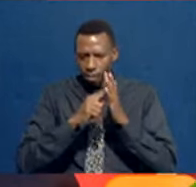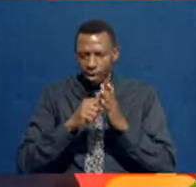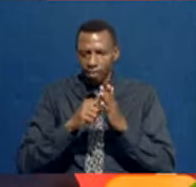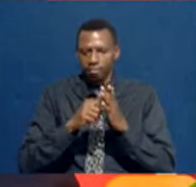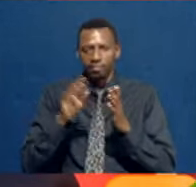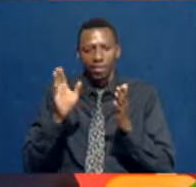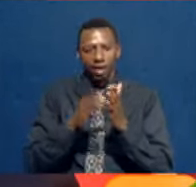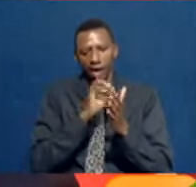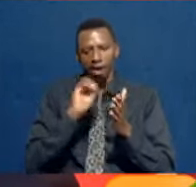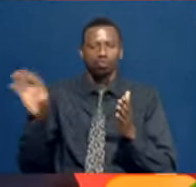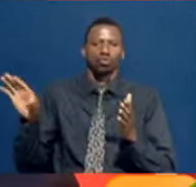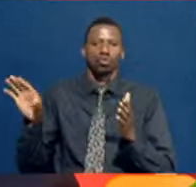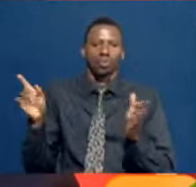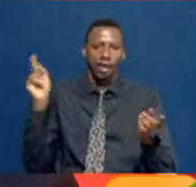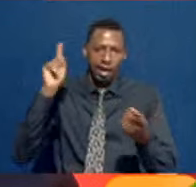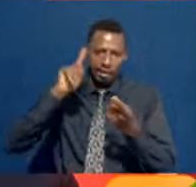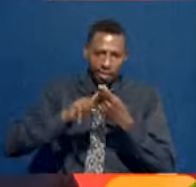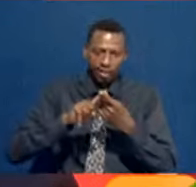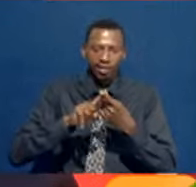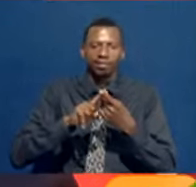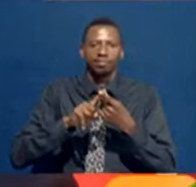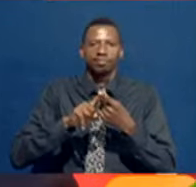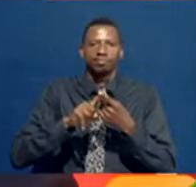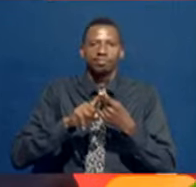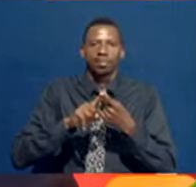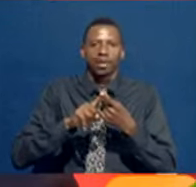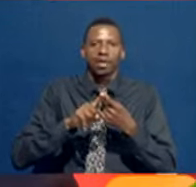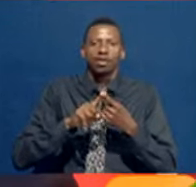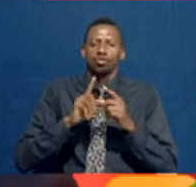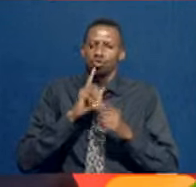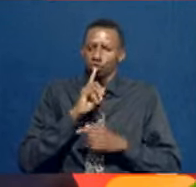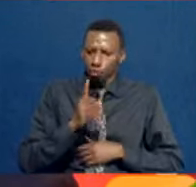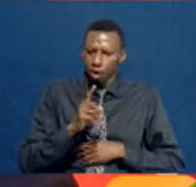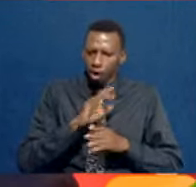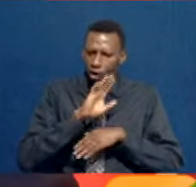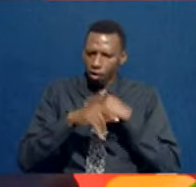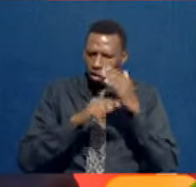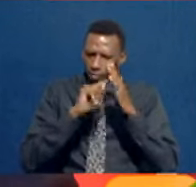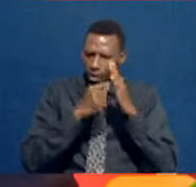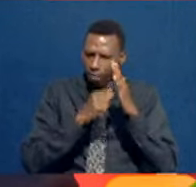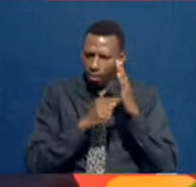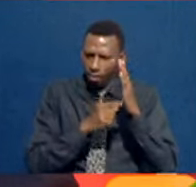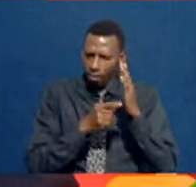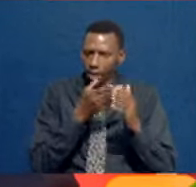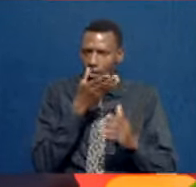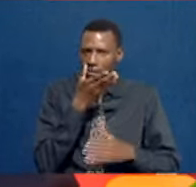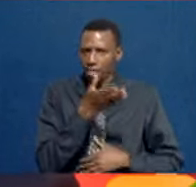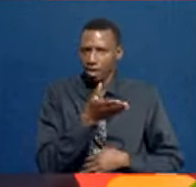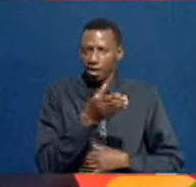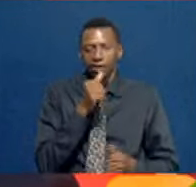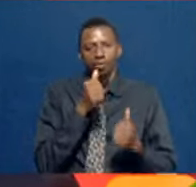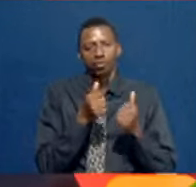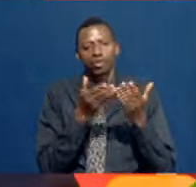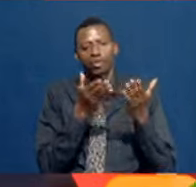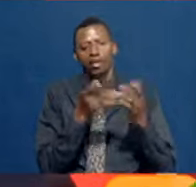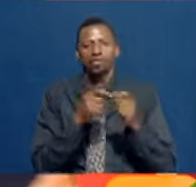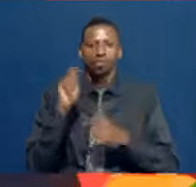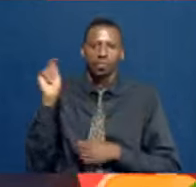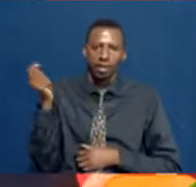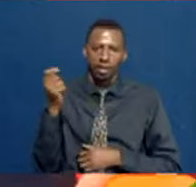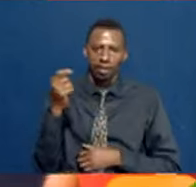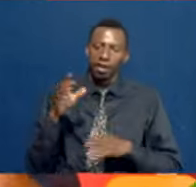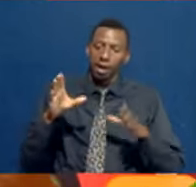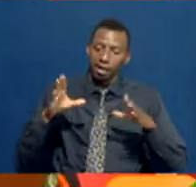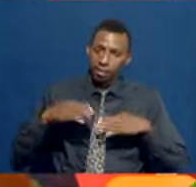until they ascertain all the credentials that are originating from Kenya, and they